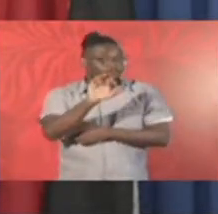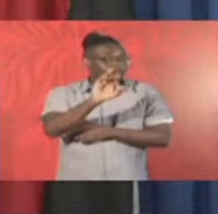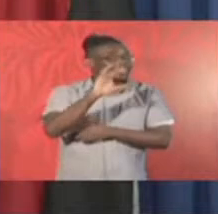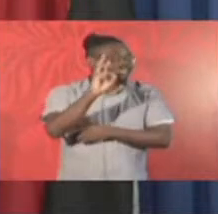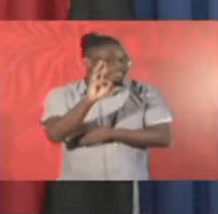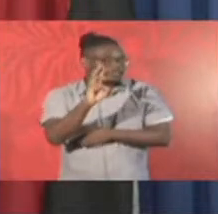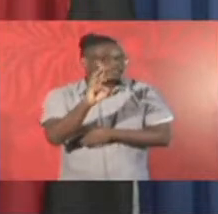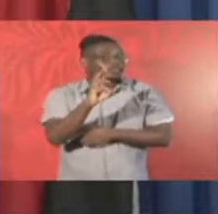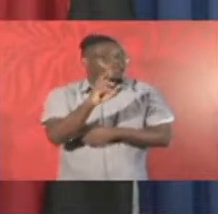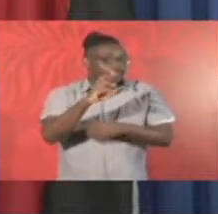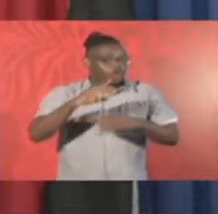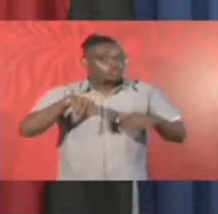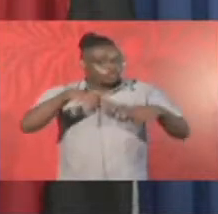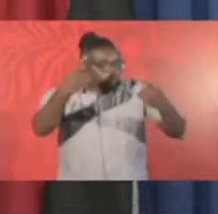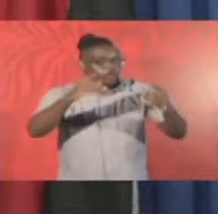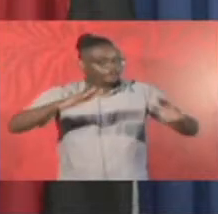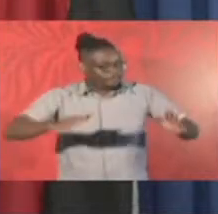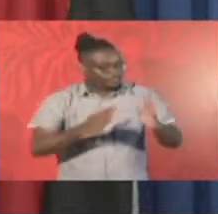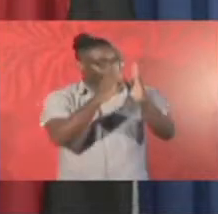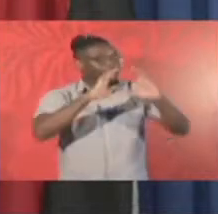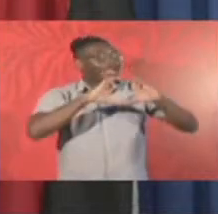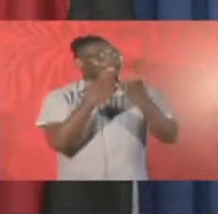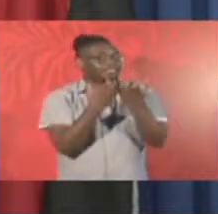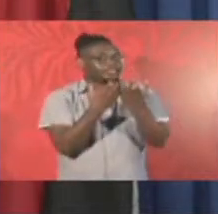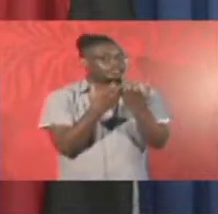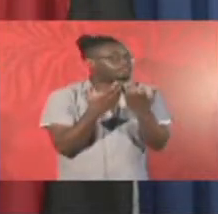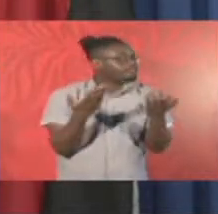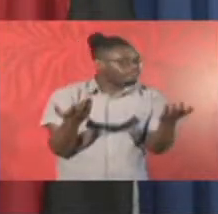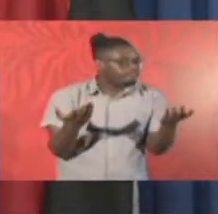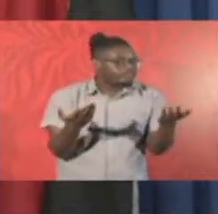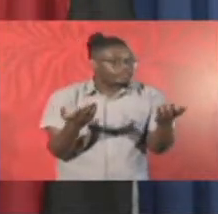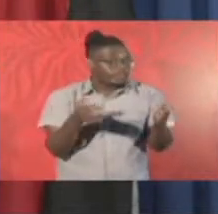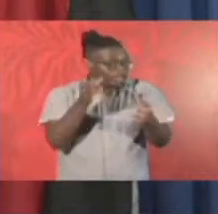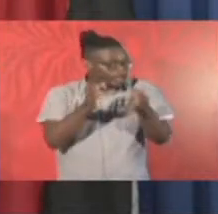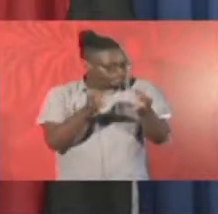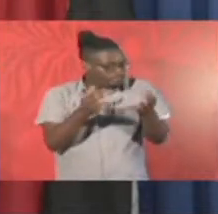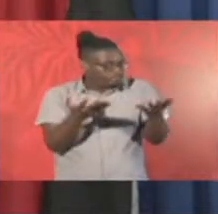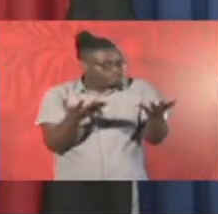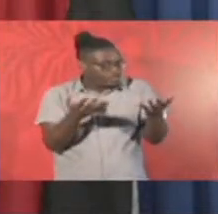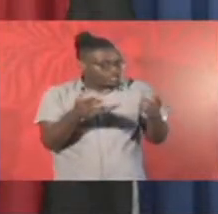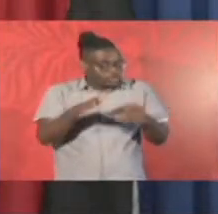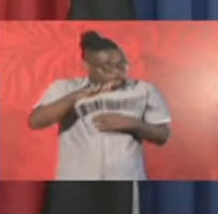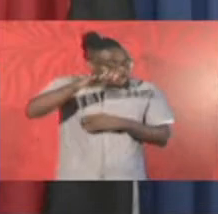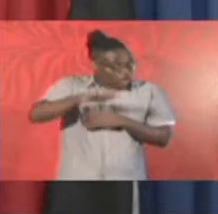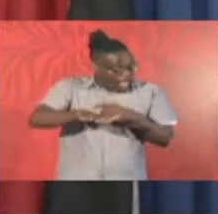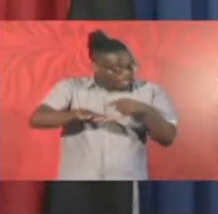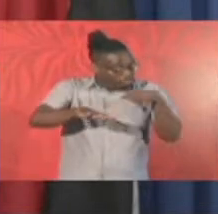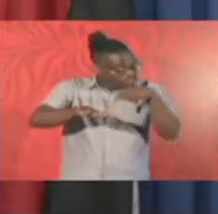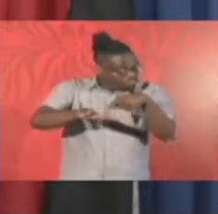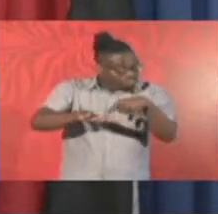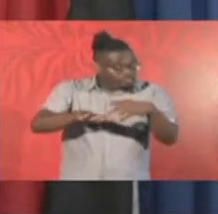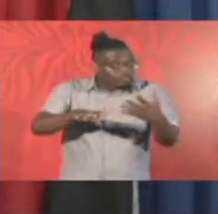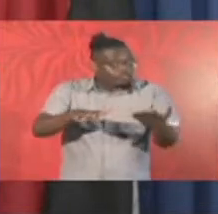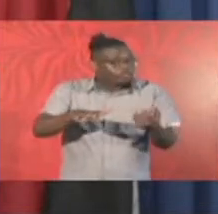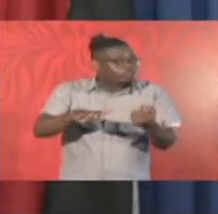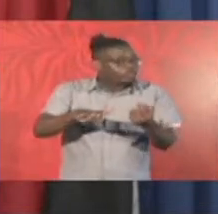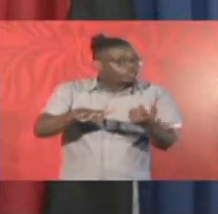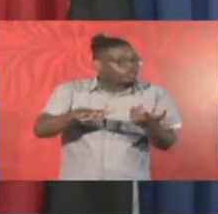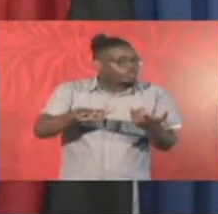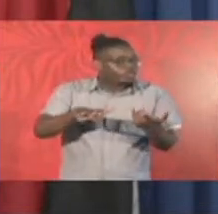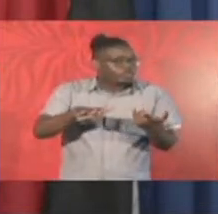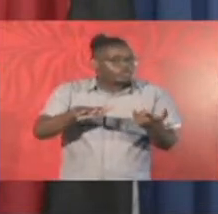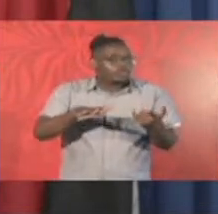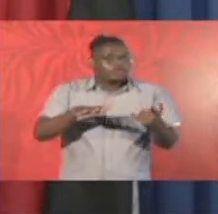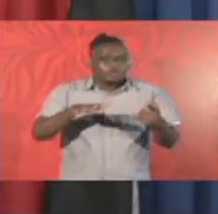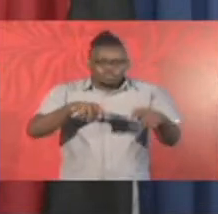face-to-face learning is available. If you want the child to have face-to-face learning without being vaccinated,